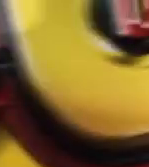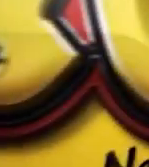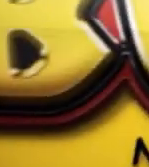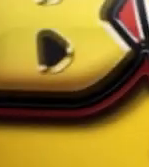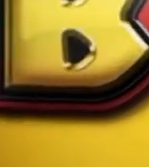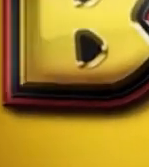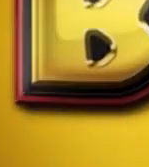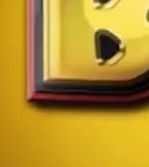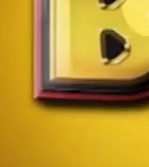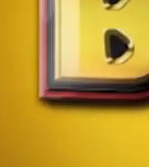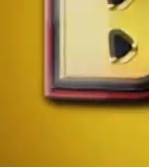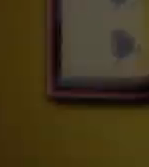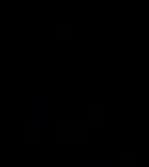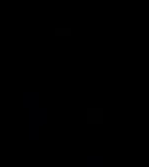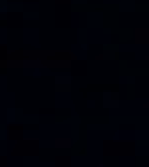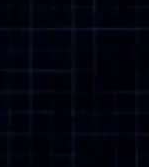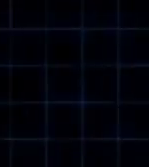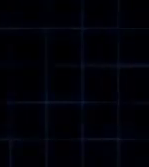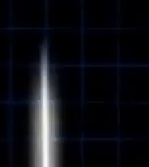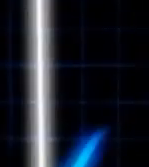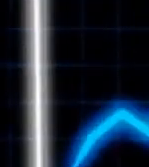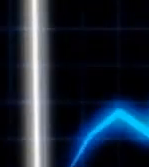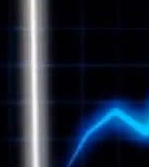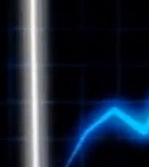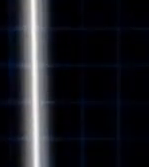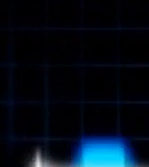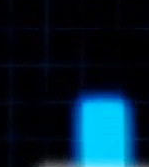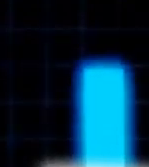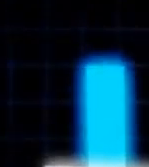Bula FM number 2 NSR.